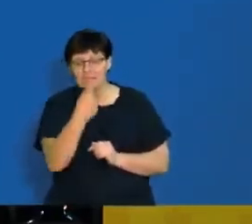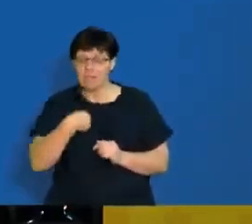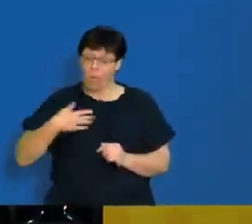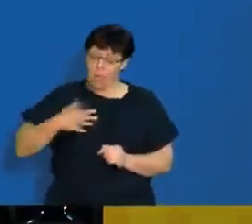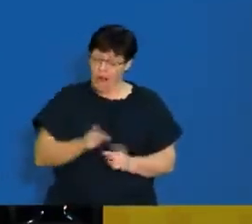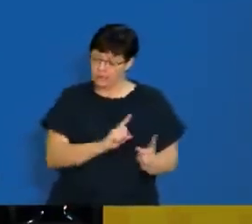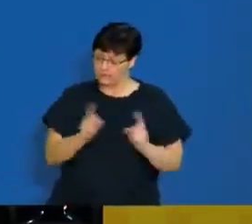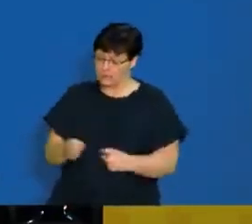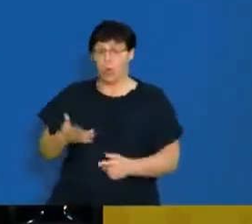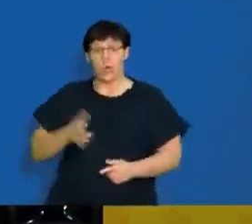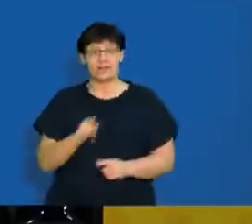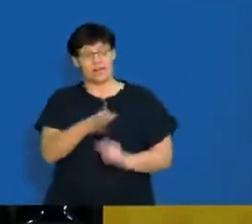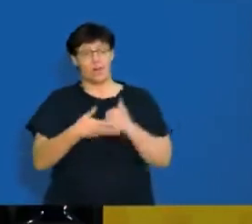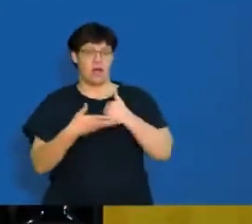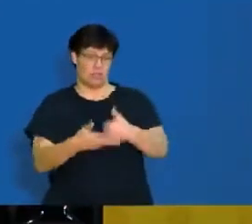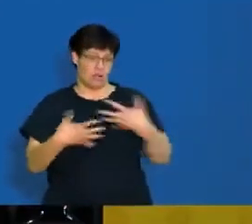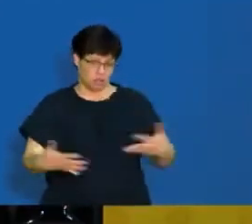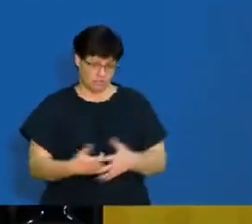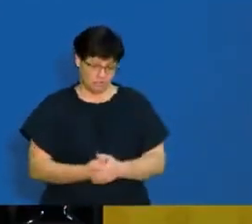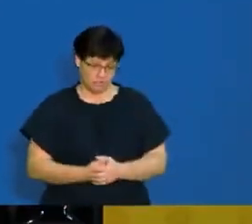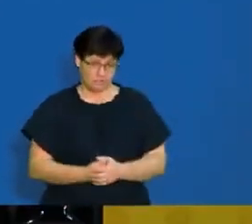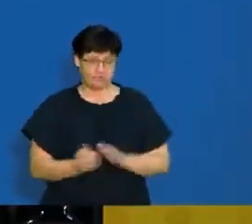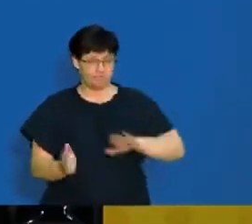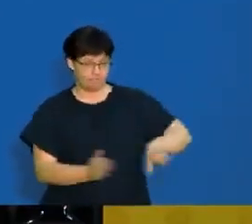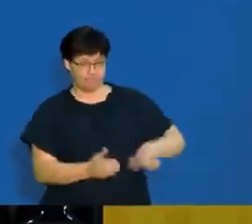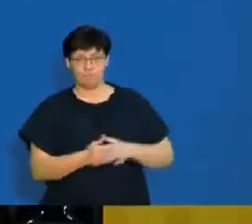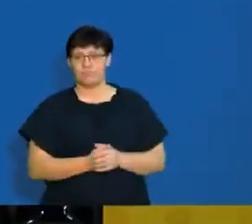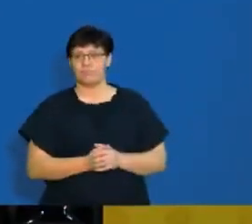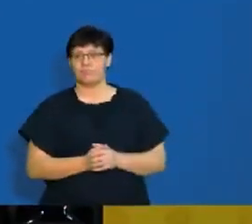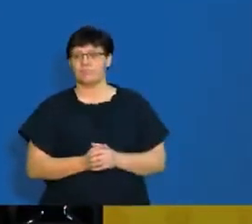words. That is going to help you. Now let's move on.